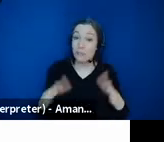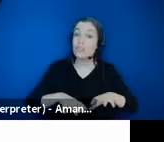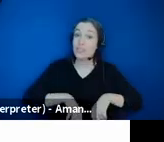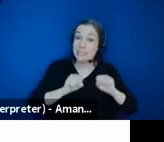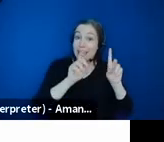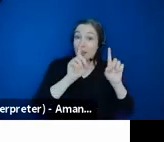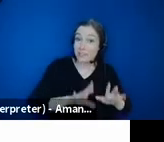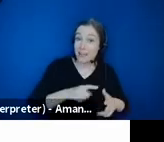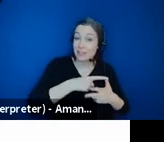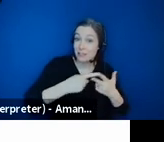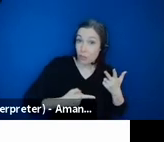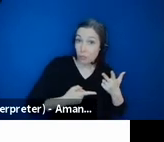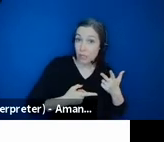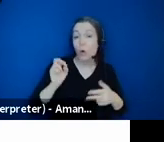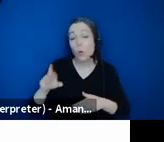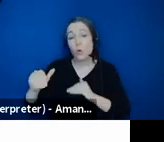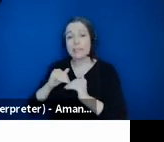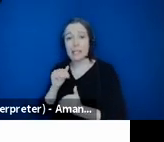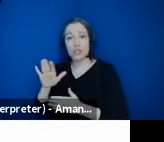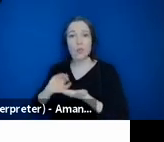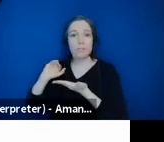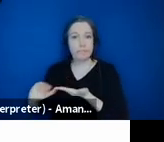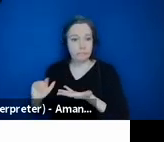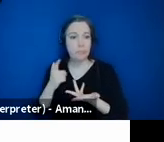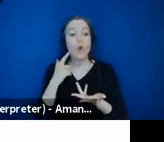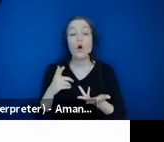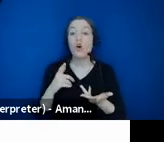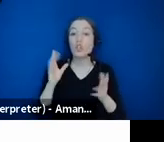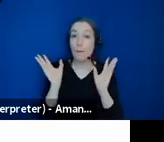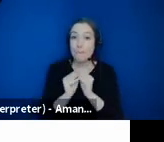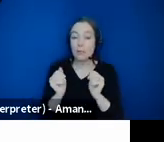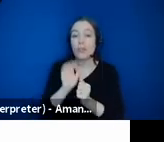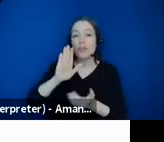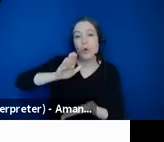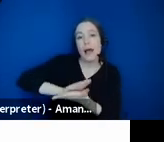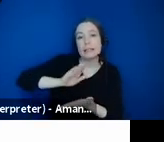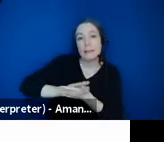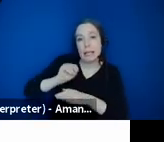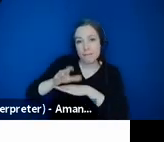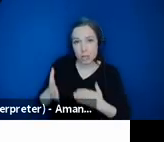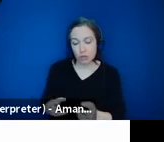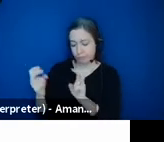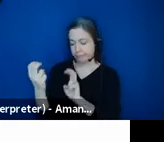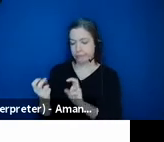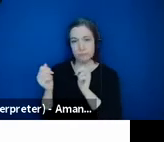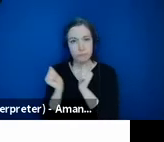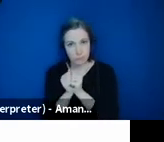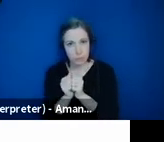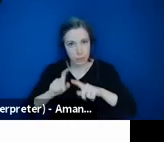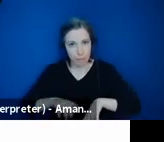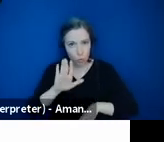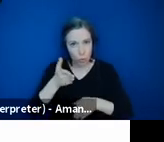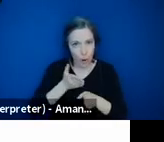send us your exemptions, you're eventually going to meet with your assigned academic advisor. So this is where you'll sit down with your advisor based on what your